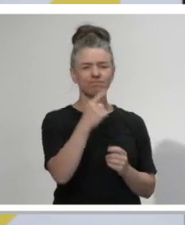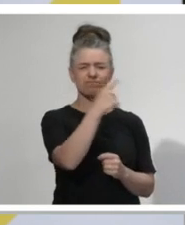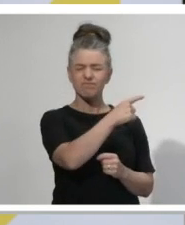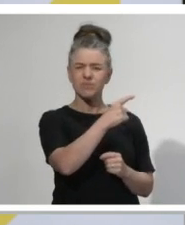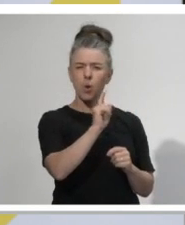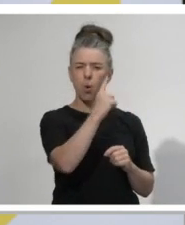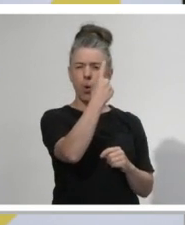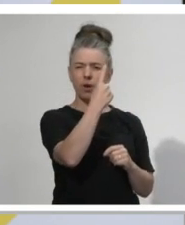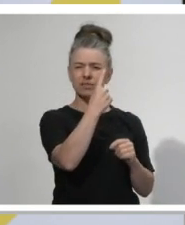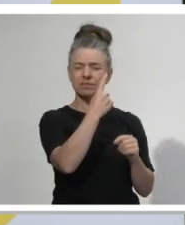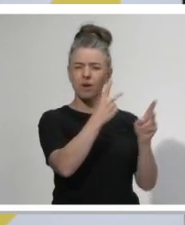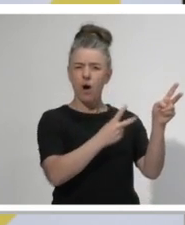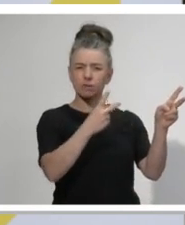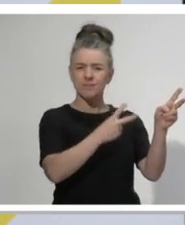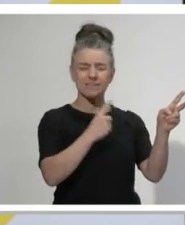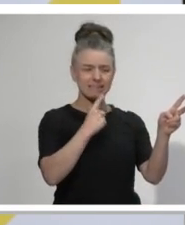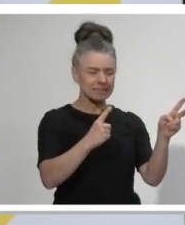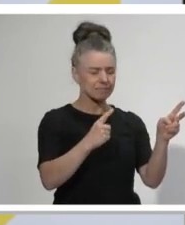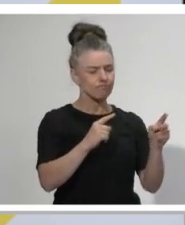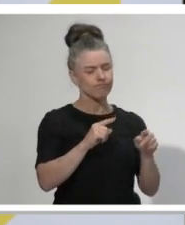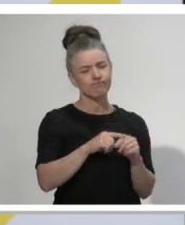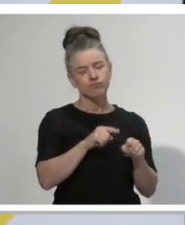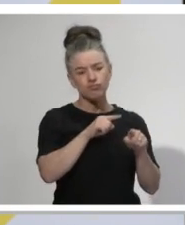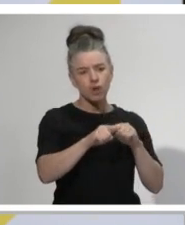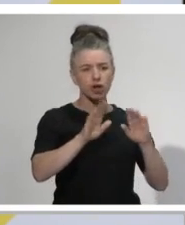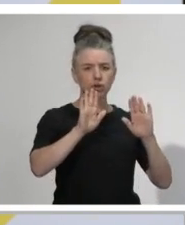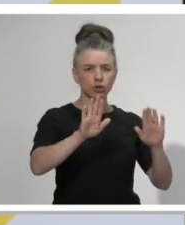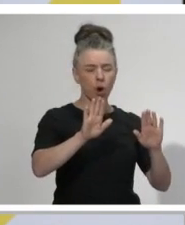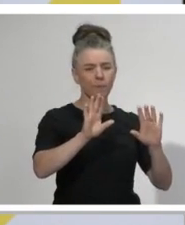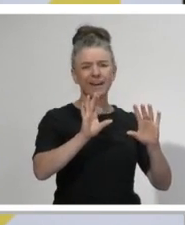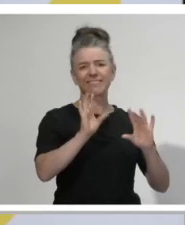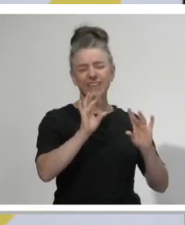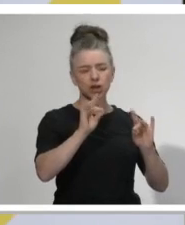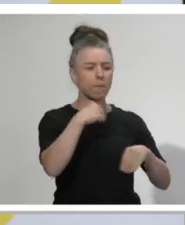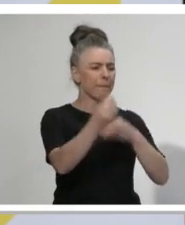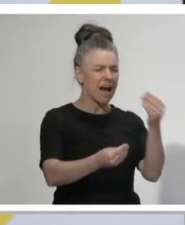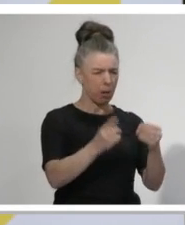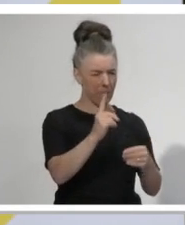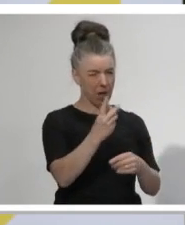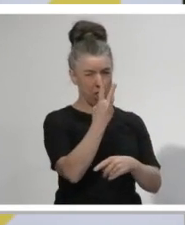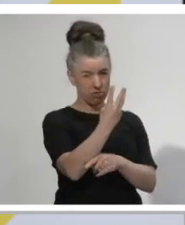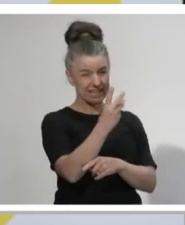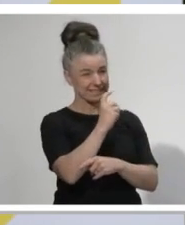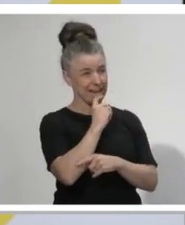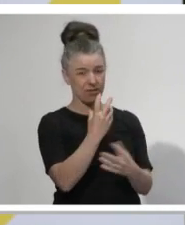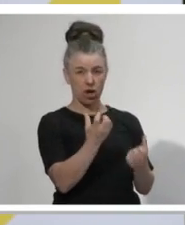DHB when they say that they're doing everything they can to minimise infection when 3 staff members have been infected with